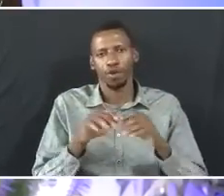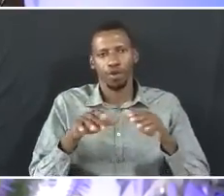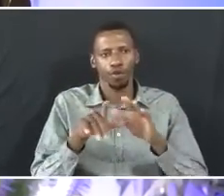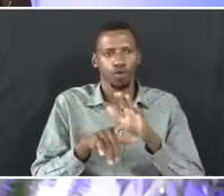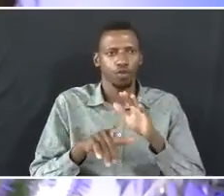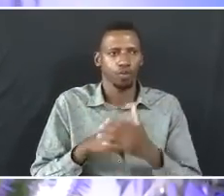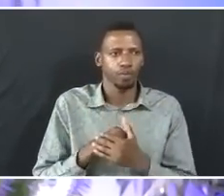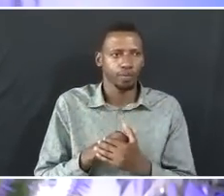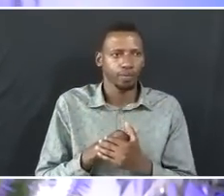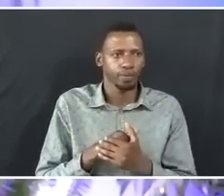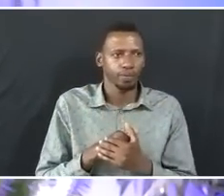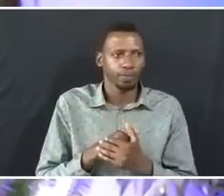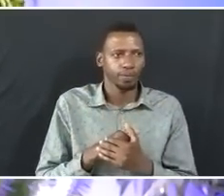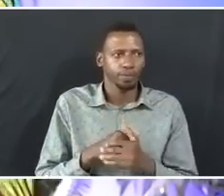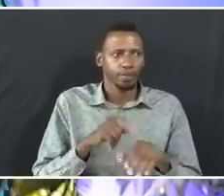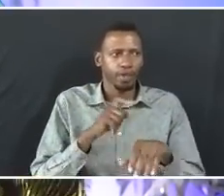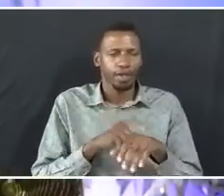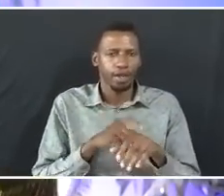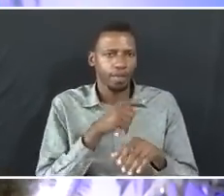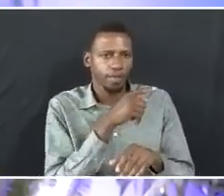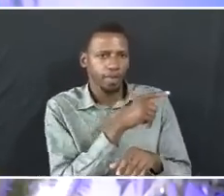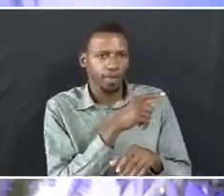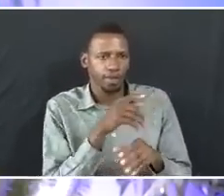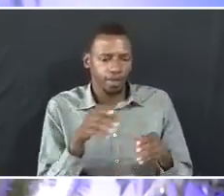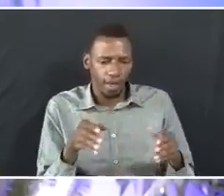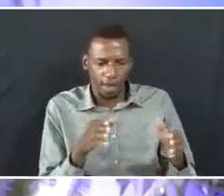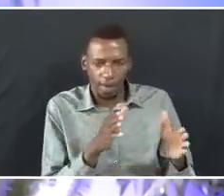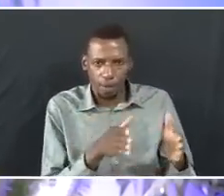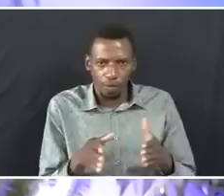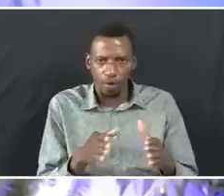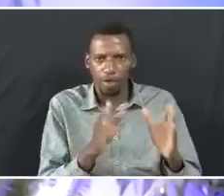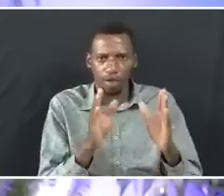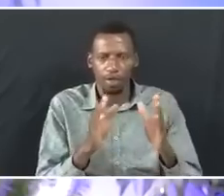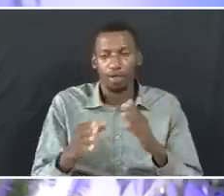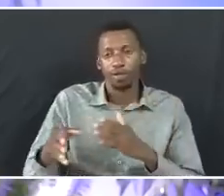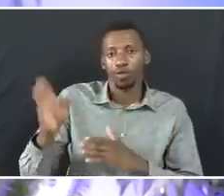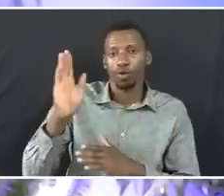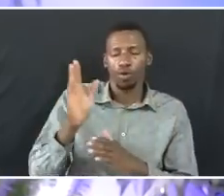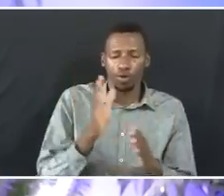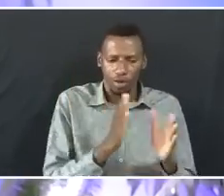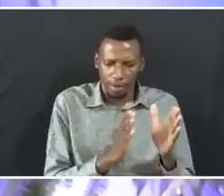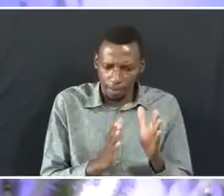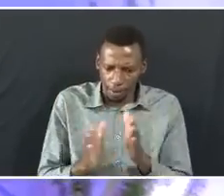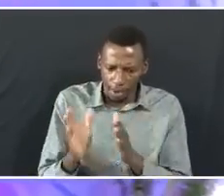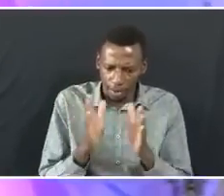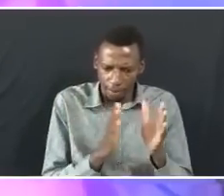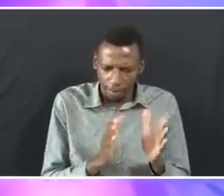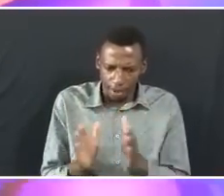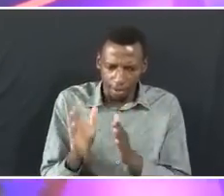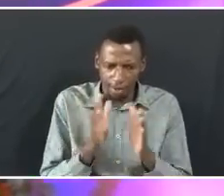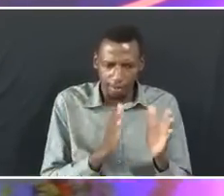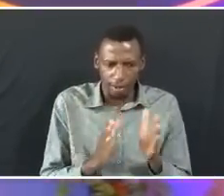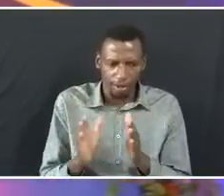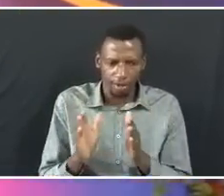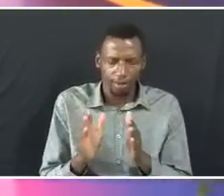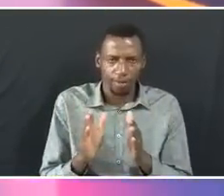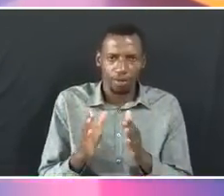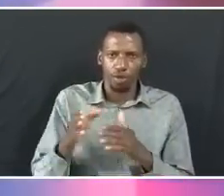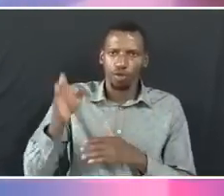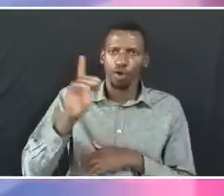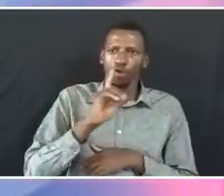When this is the path and you decide and try the absurdity of following this